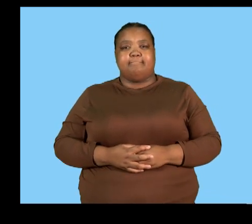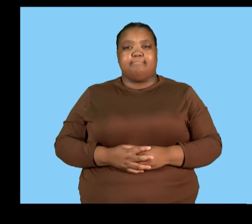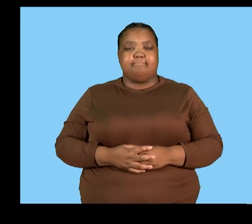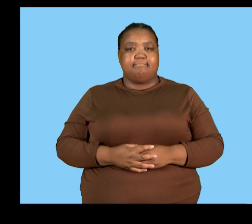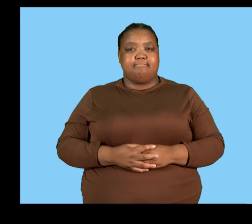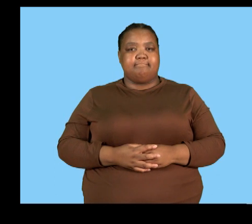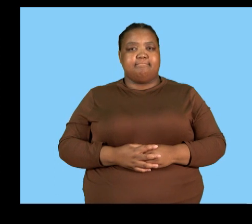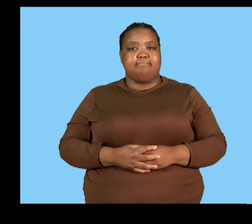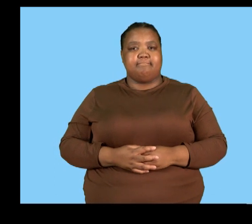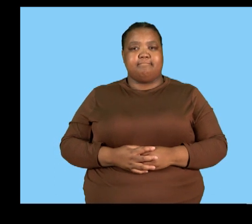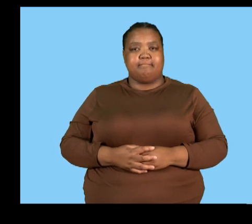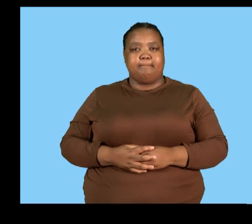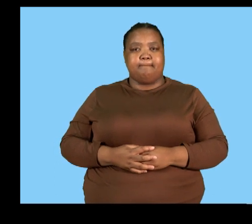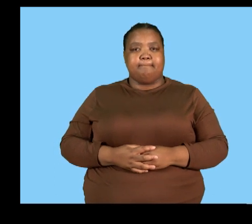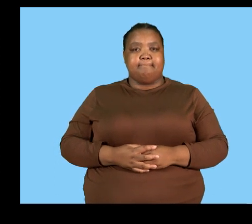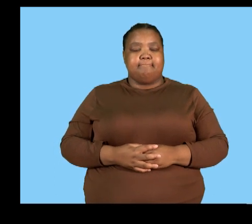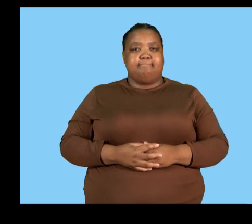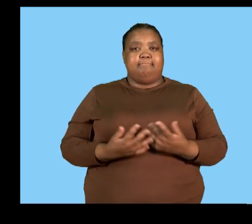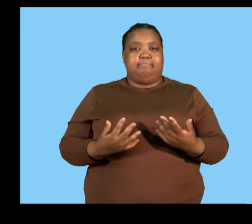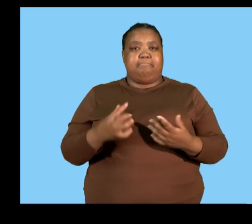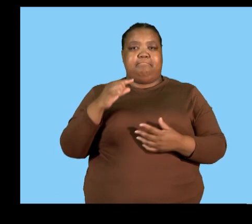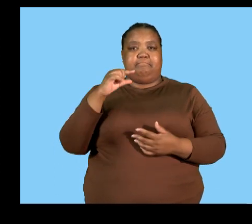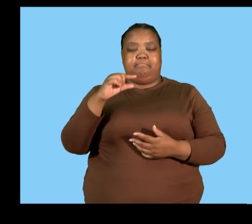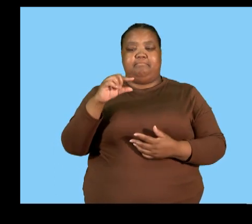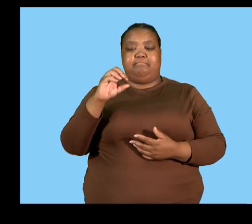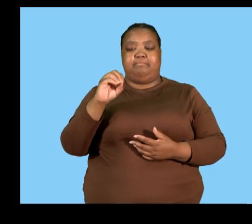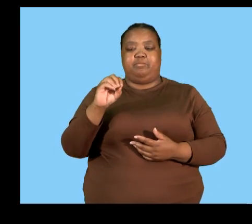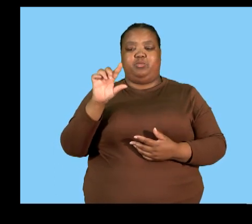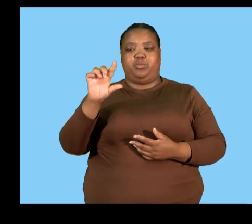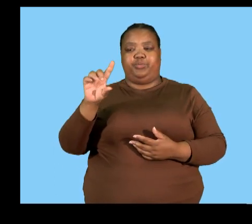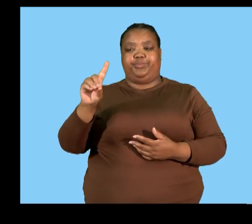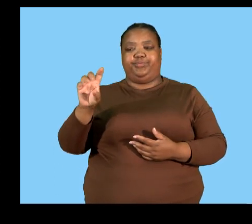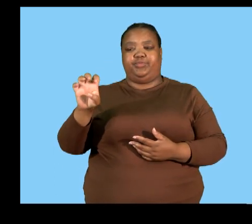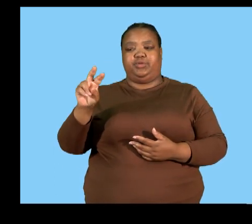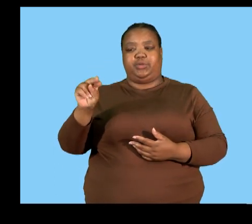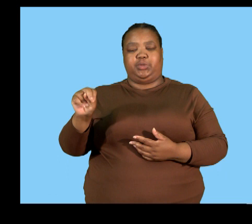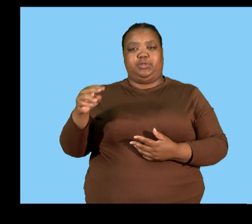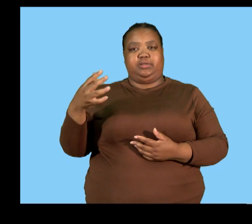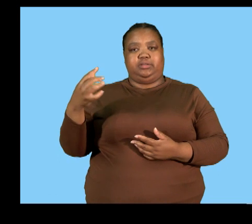Golden, this is G, so it's Golden Gate